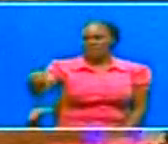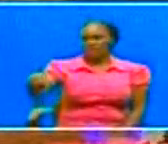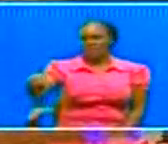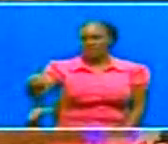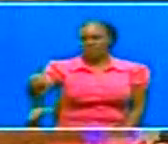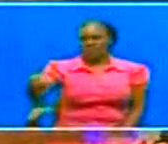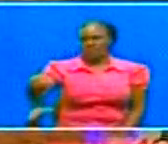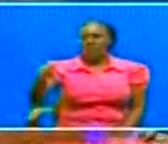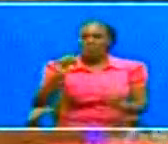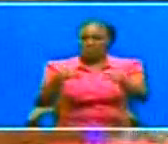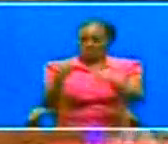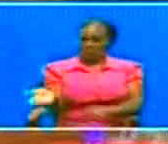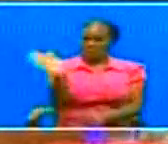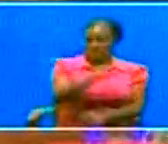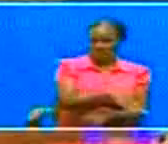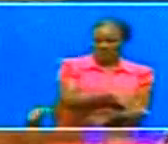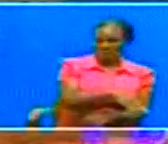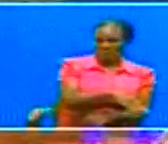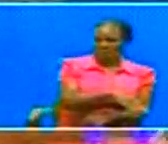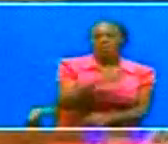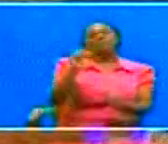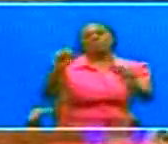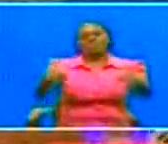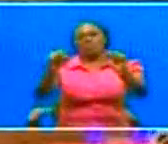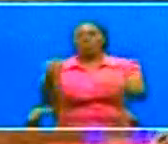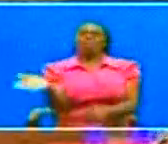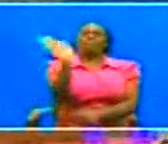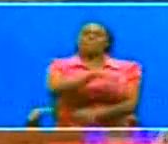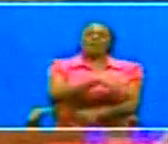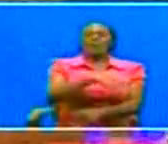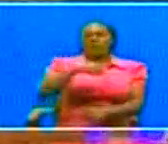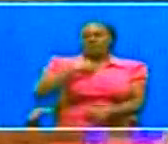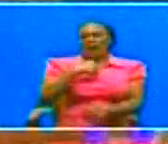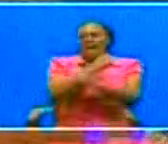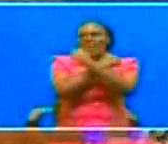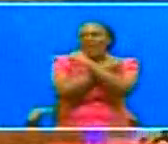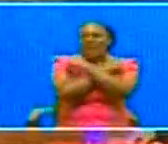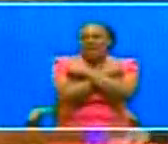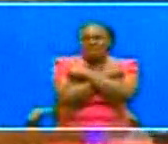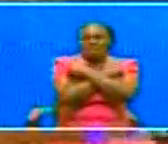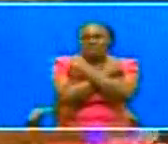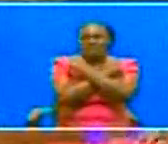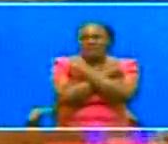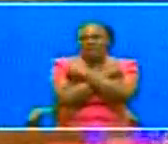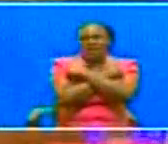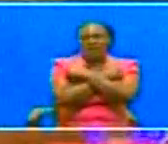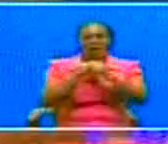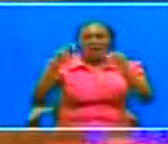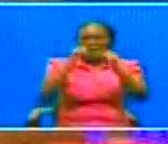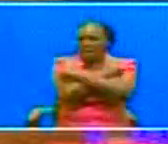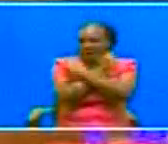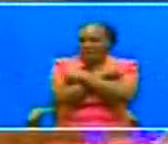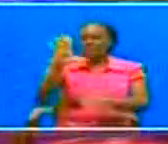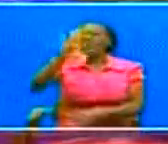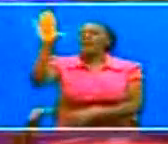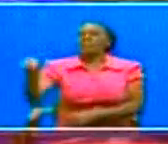still go back? I could, yeah. But I fell in love with, I guess you'd call it Africa. Well,